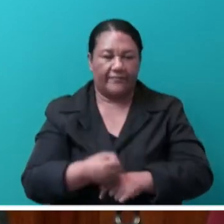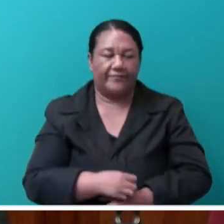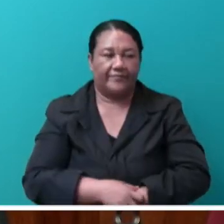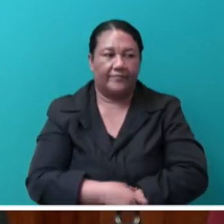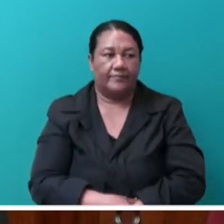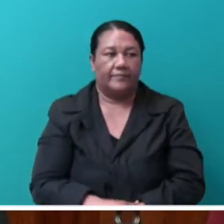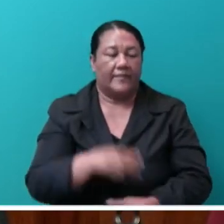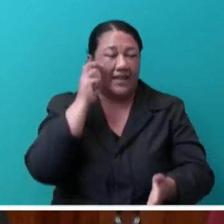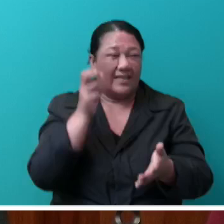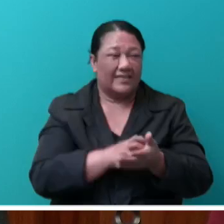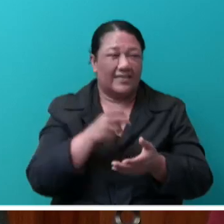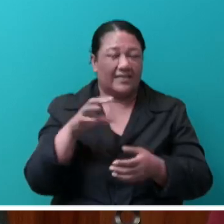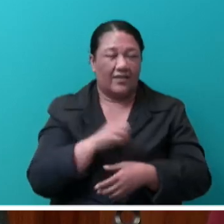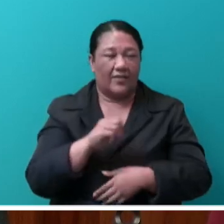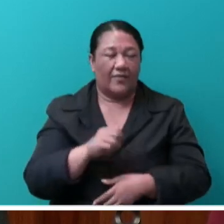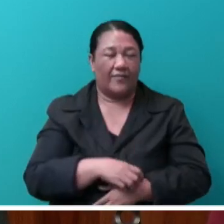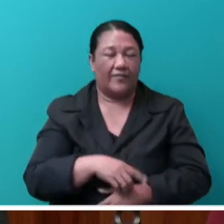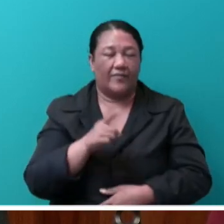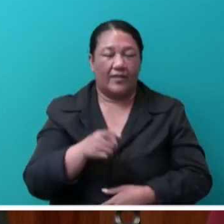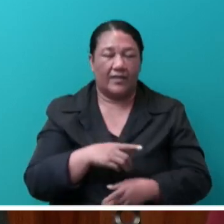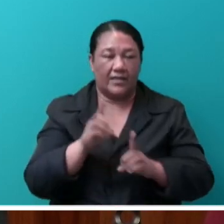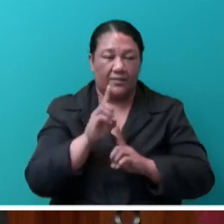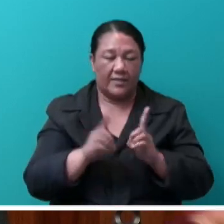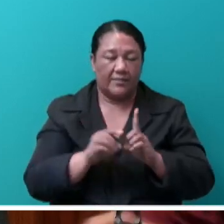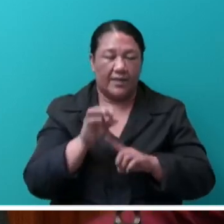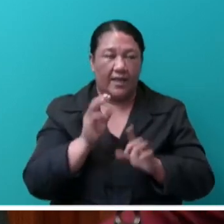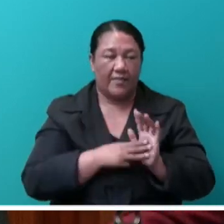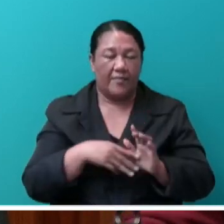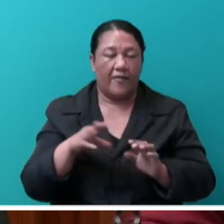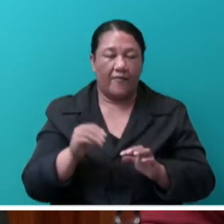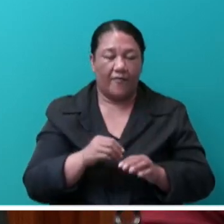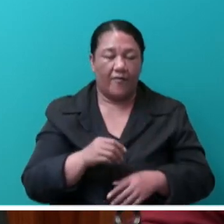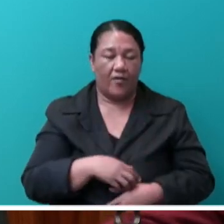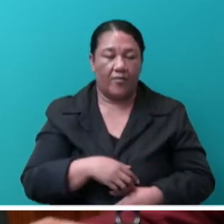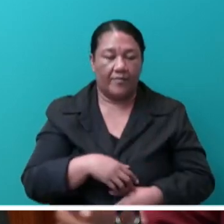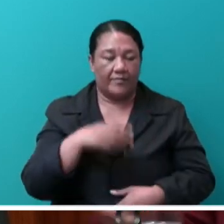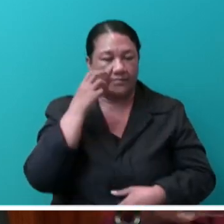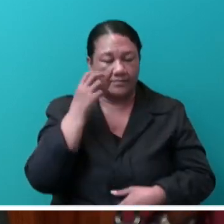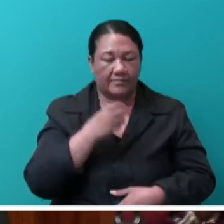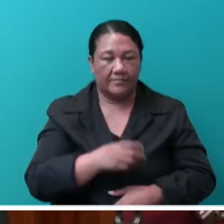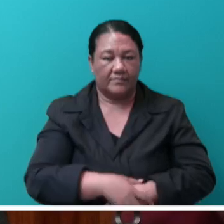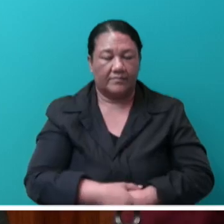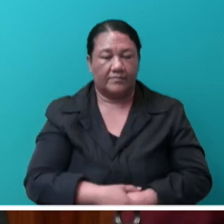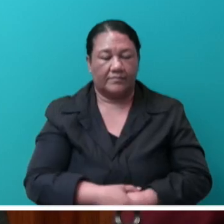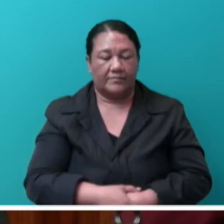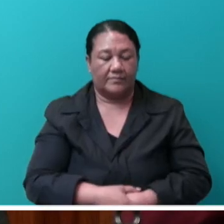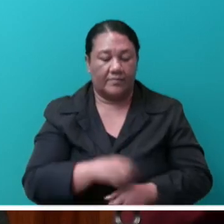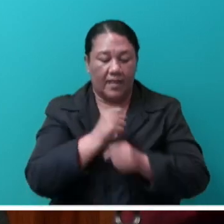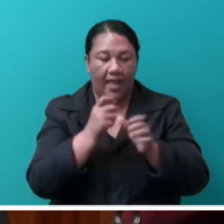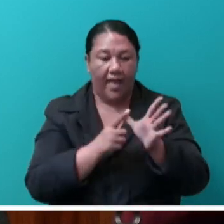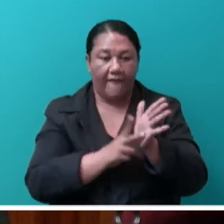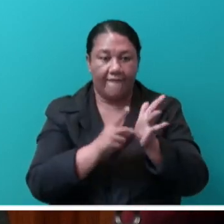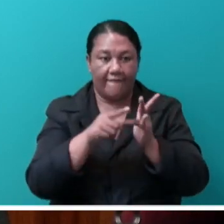explanations by the learned Deputy Prime Minister for Tourism and Civil Aviation, Honourable Ngavoka, about the initiatives in the